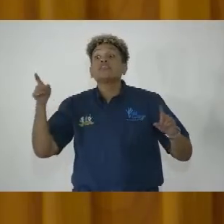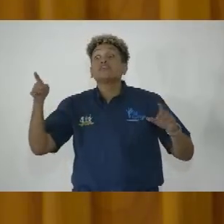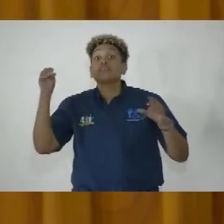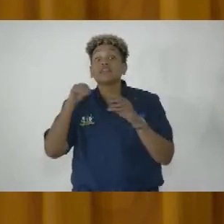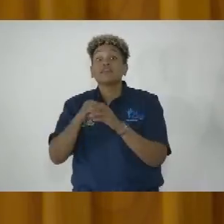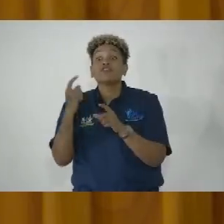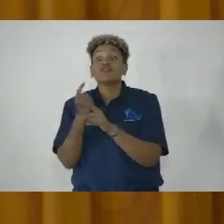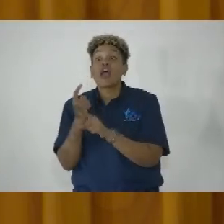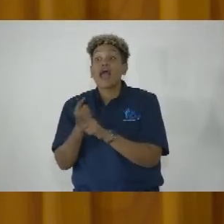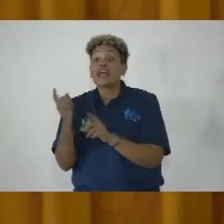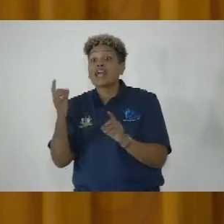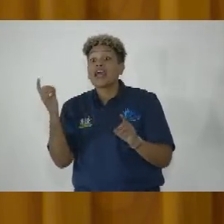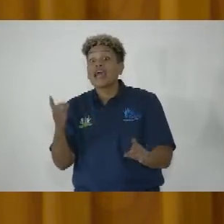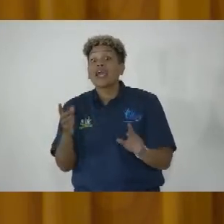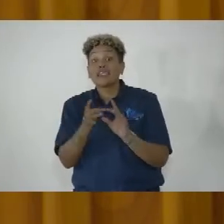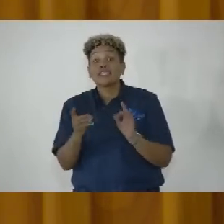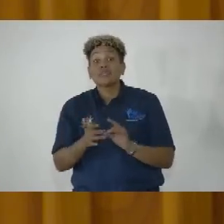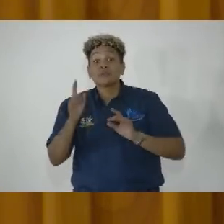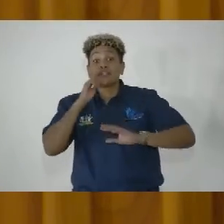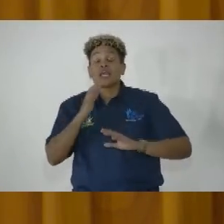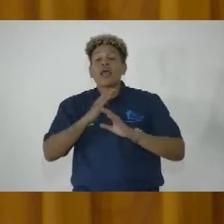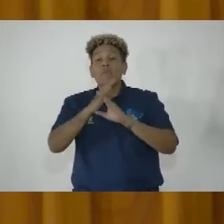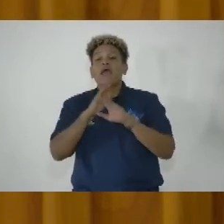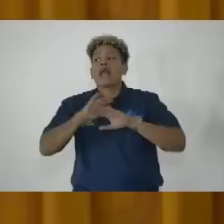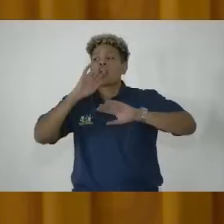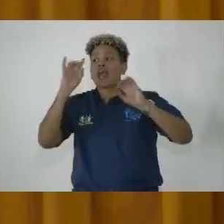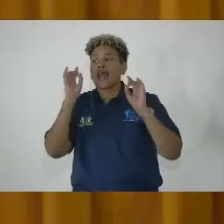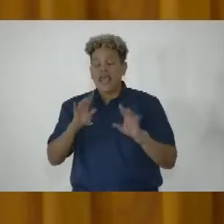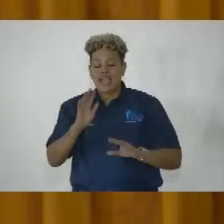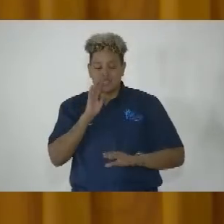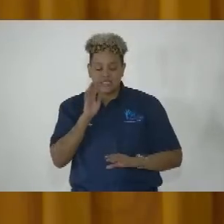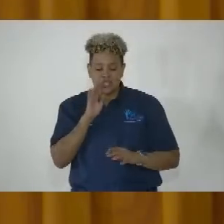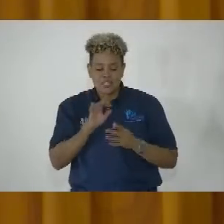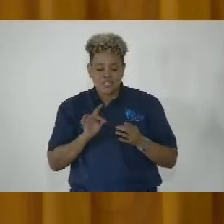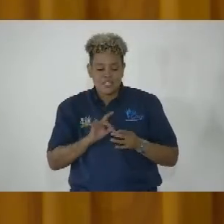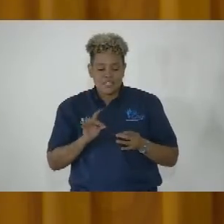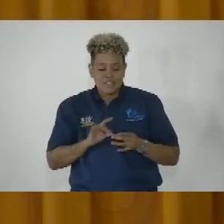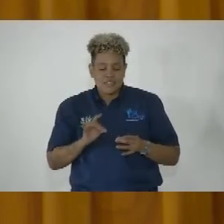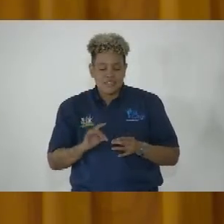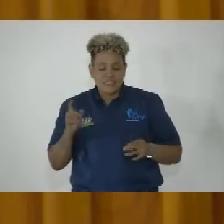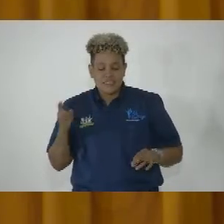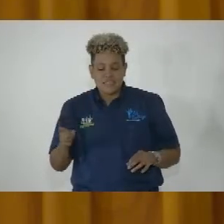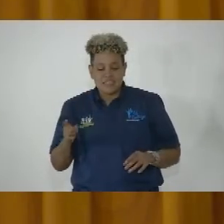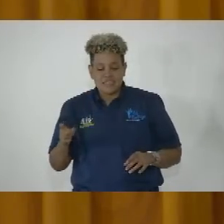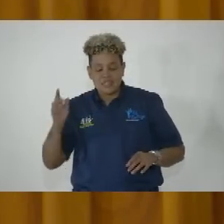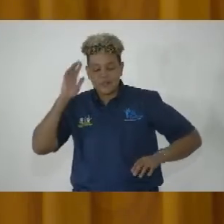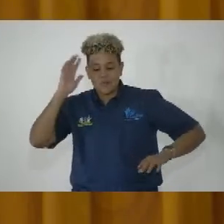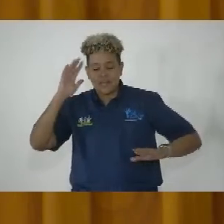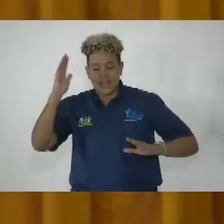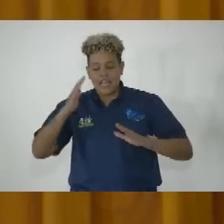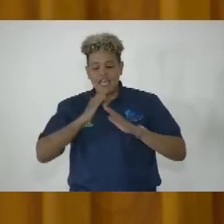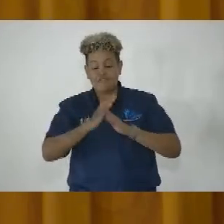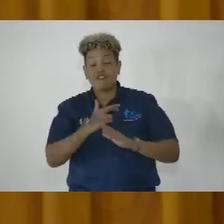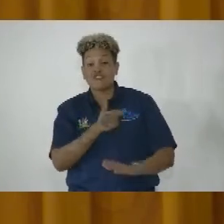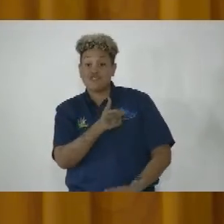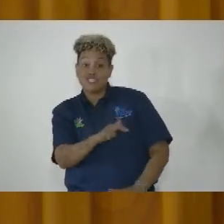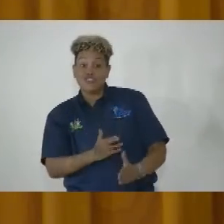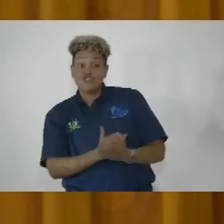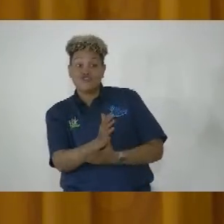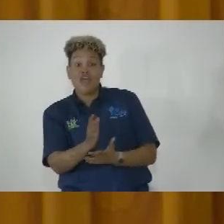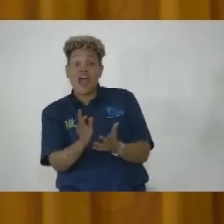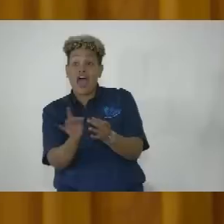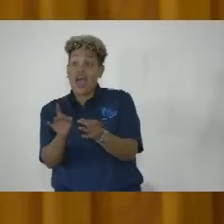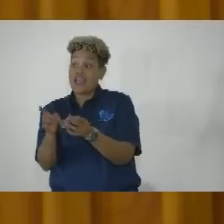a ban on hate speech is going to infringe on